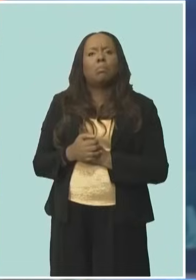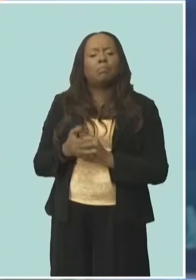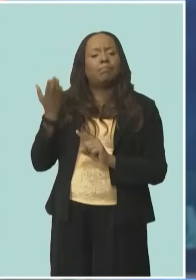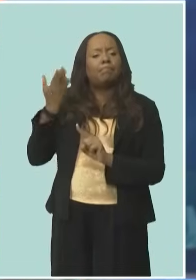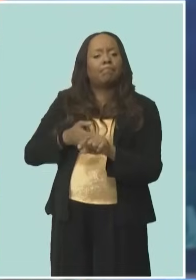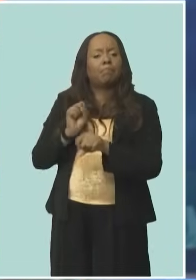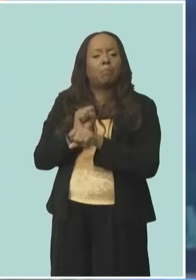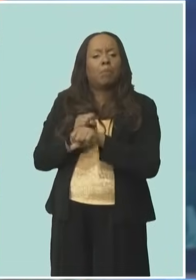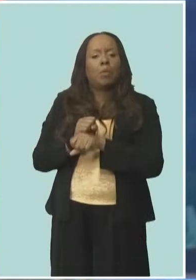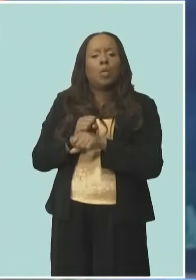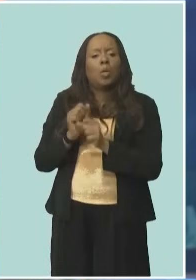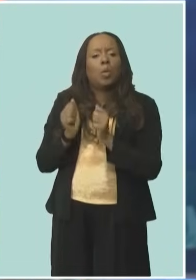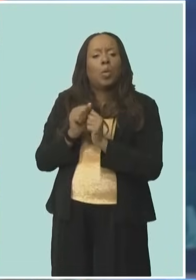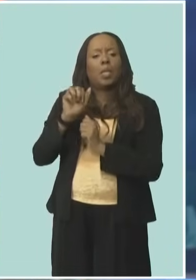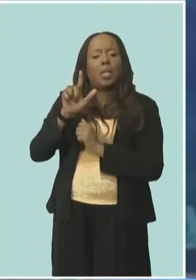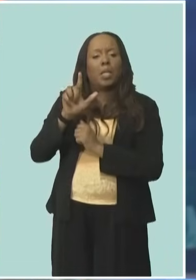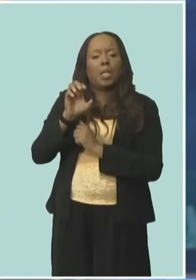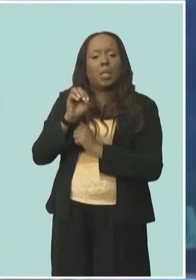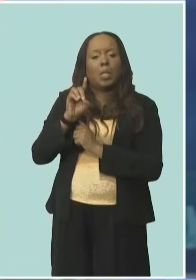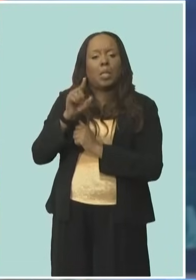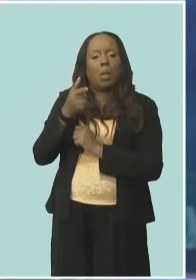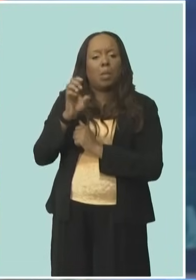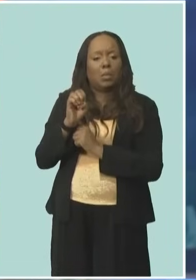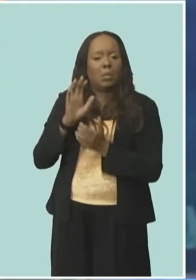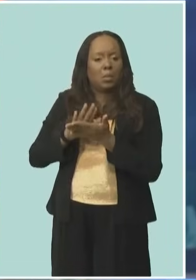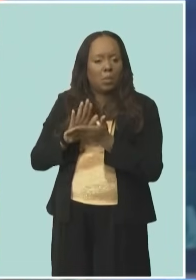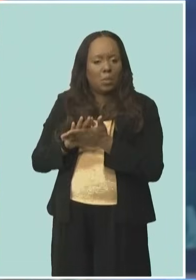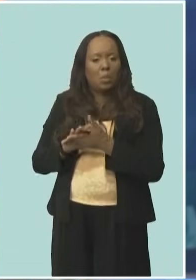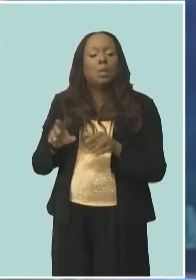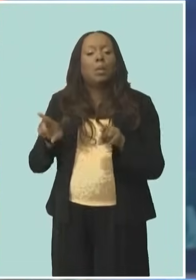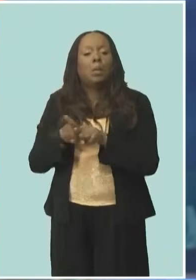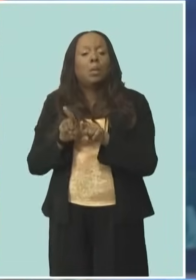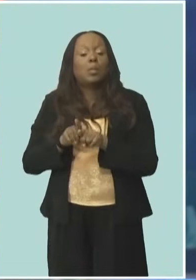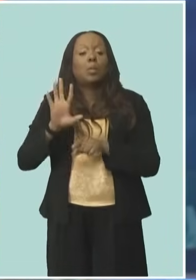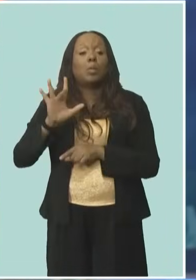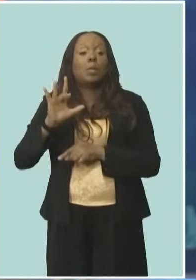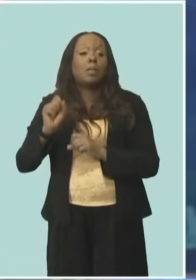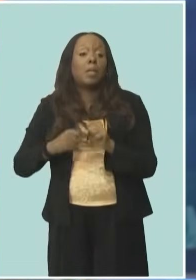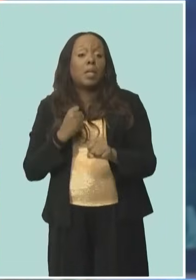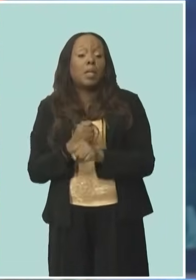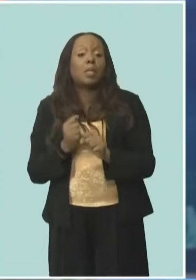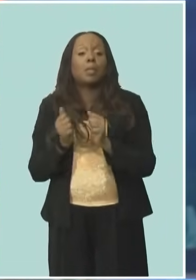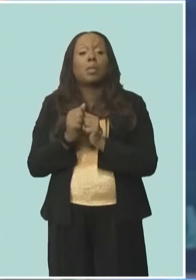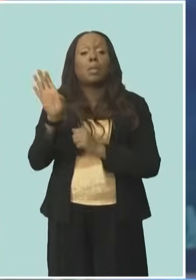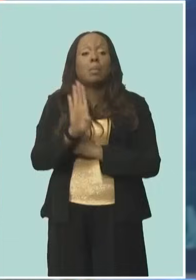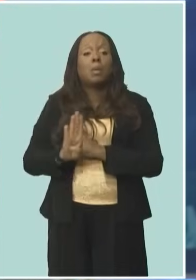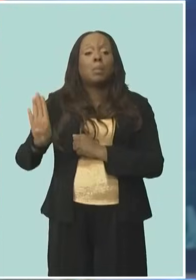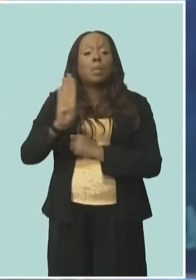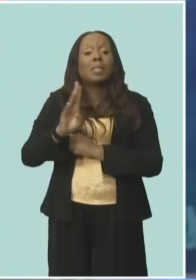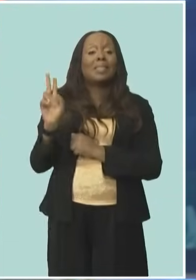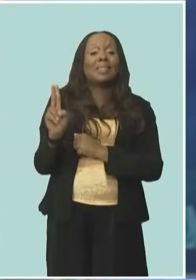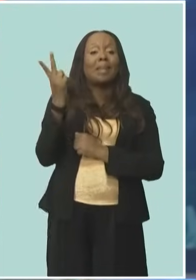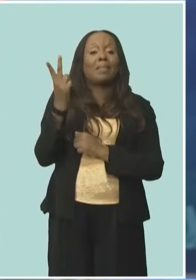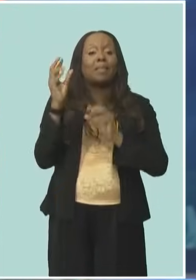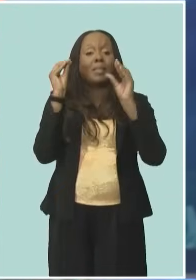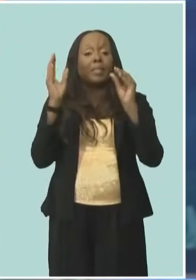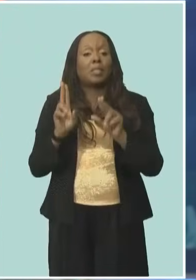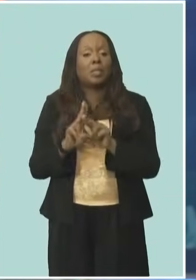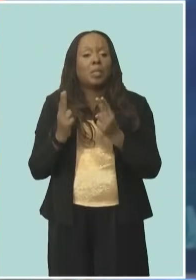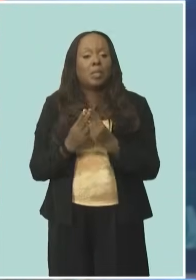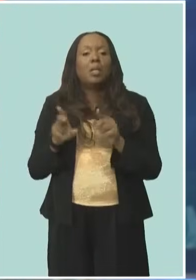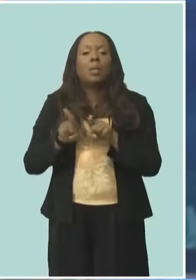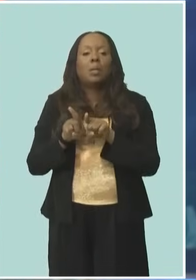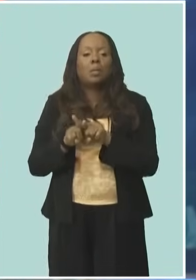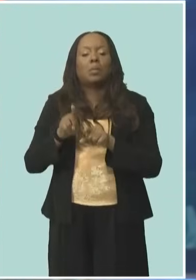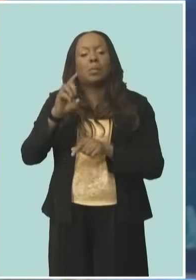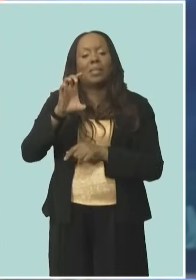his 25 years at the helm of the Barbados Secondary Teachers Union, and his pivotal role in forming the Congress of Trade Unions and